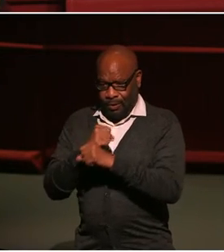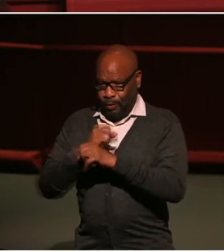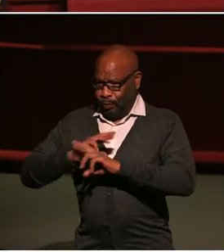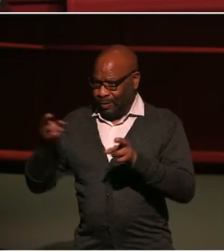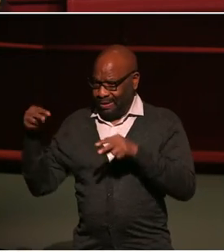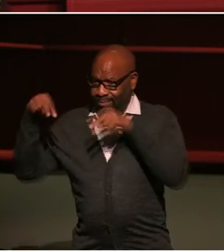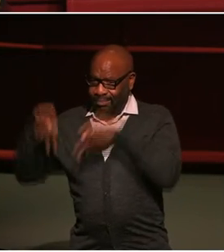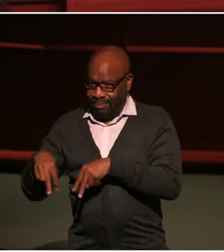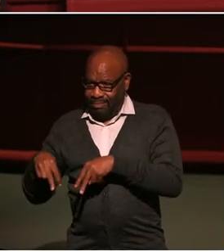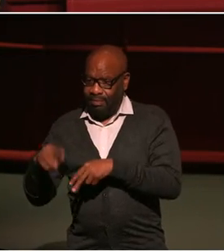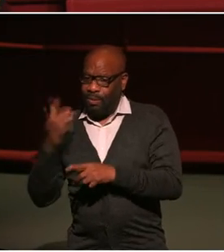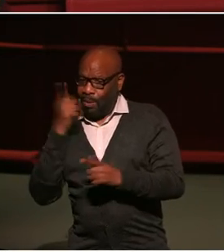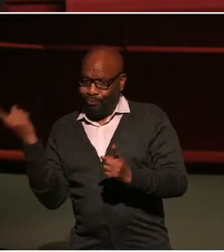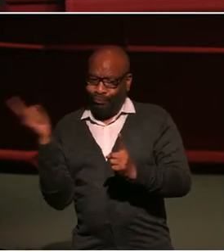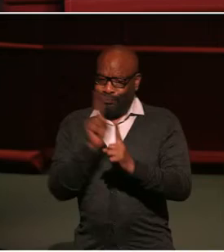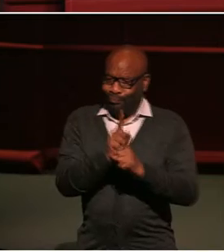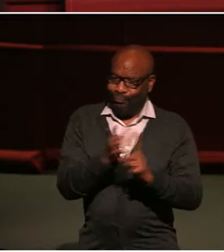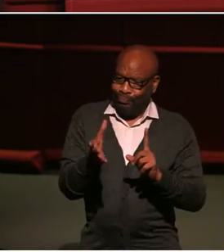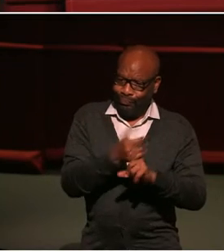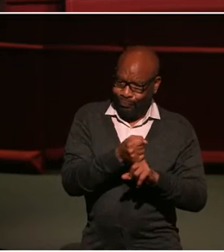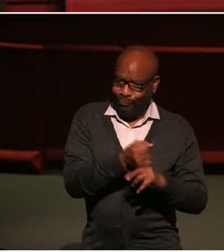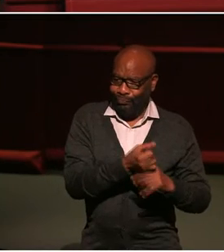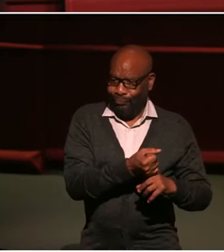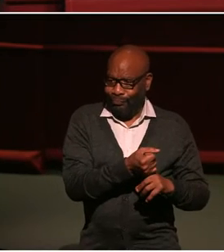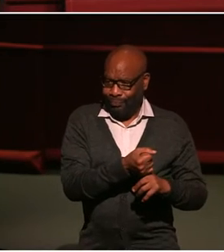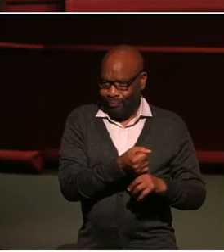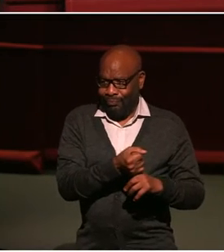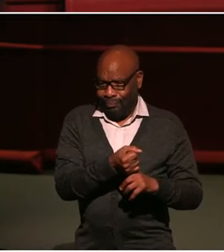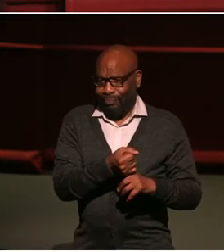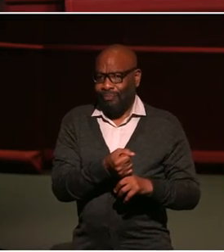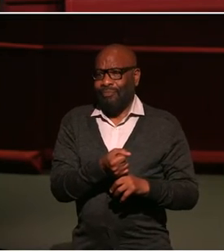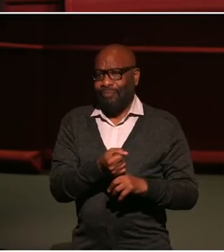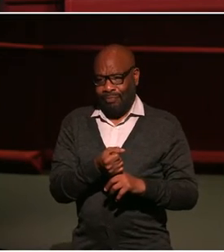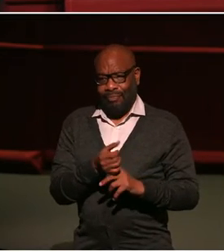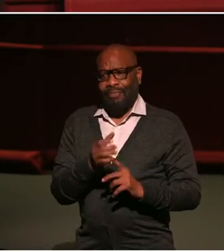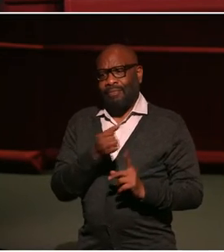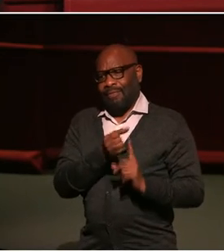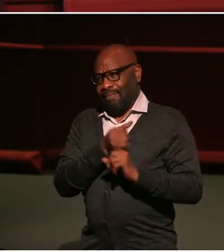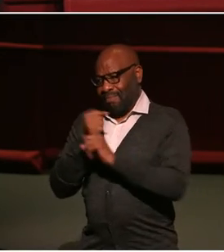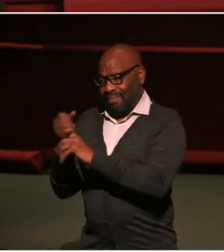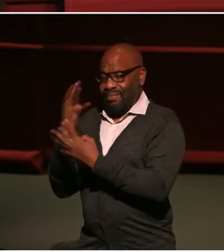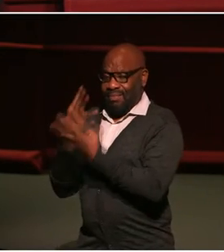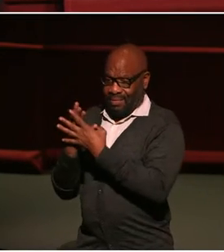will have you arrested, put in jail.